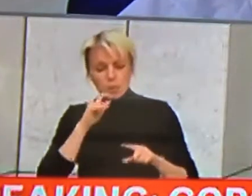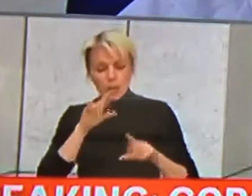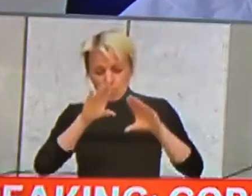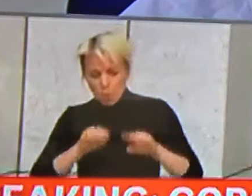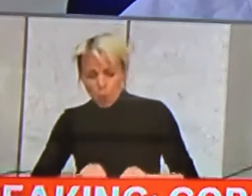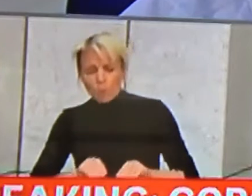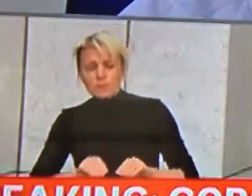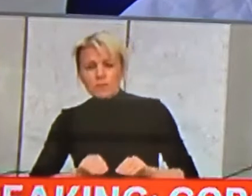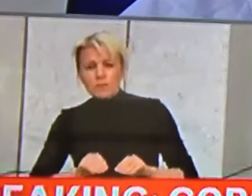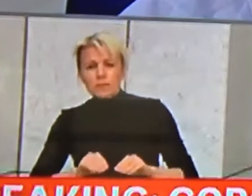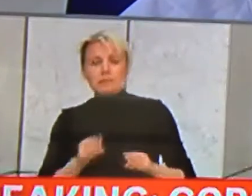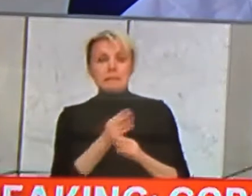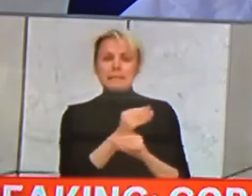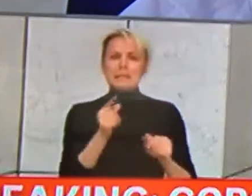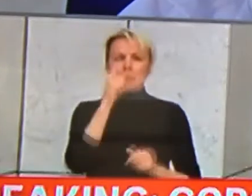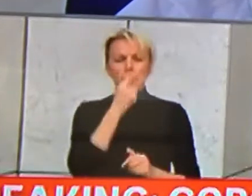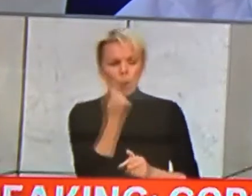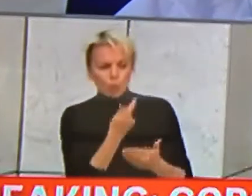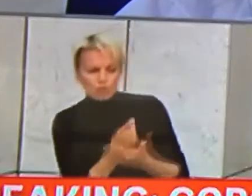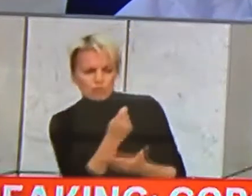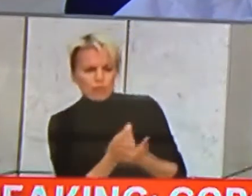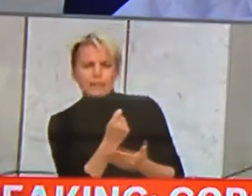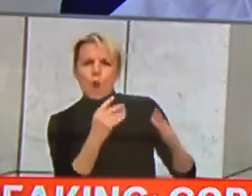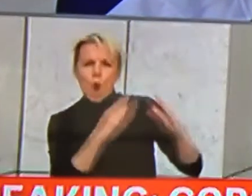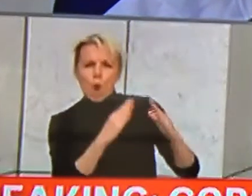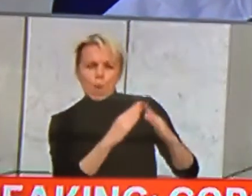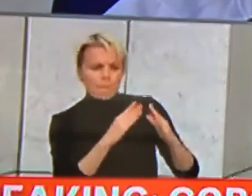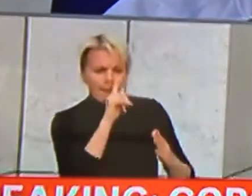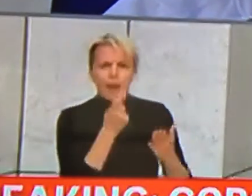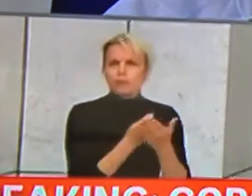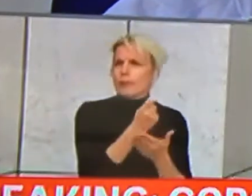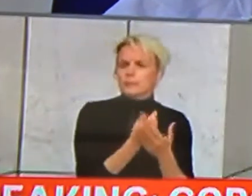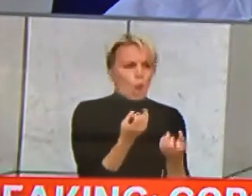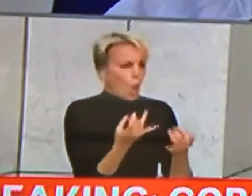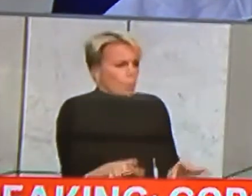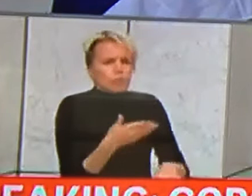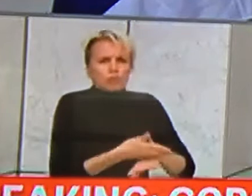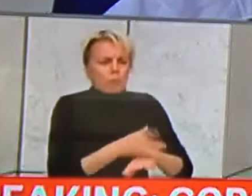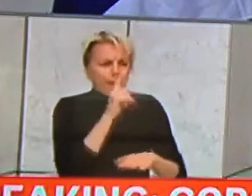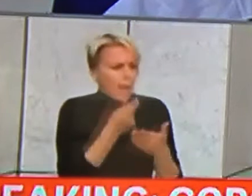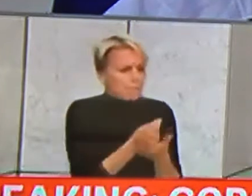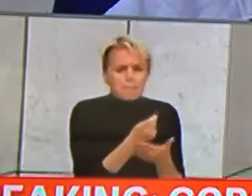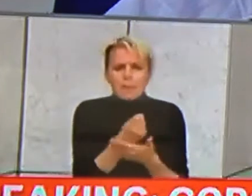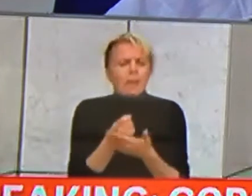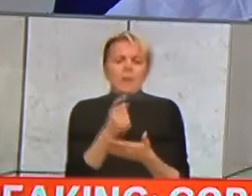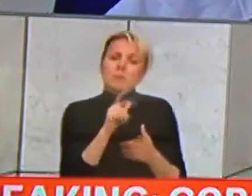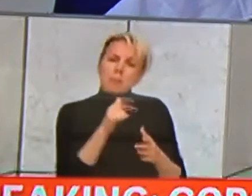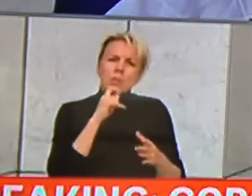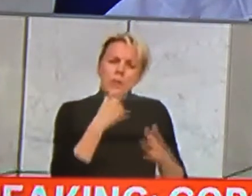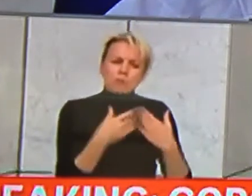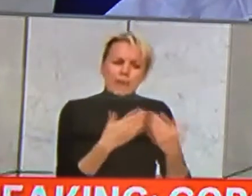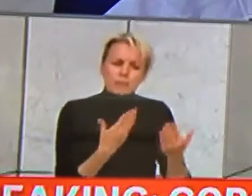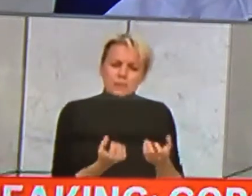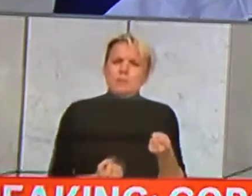have tenants that are in a distressed situation. All of these things are what we're having to work through, and it's not a simple process. But